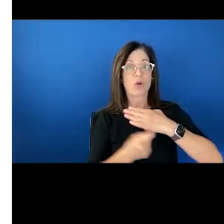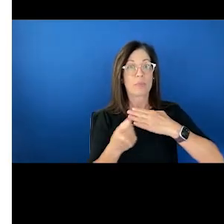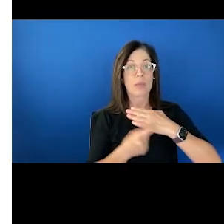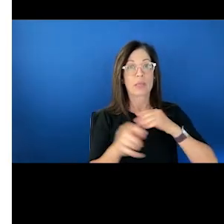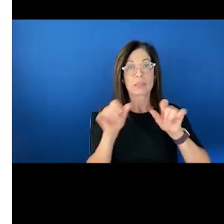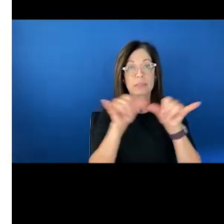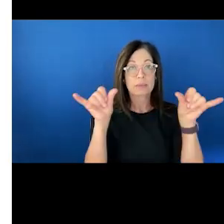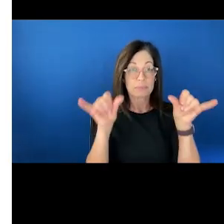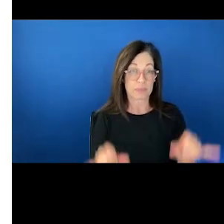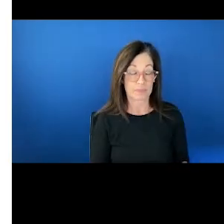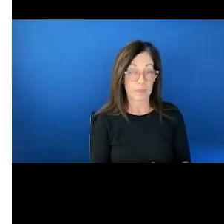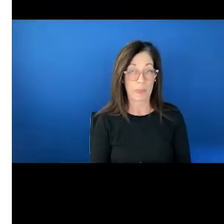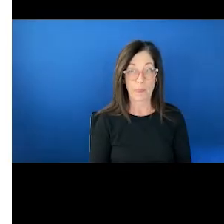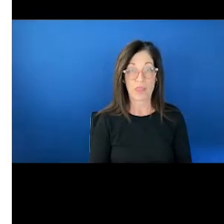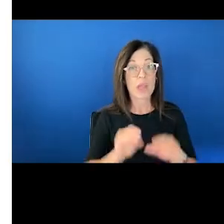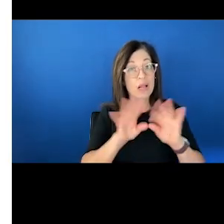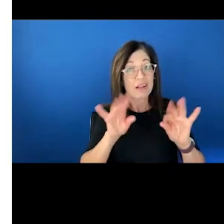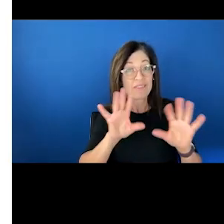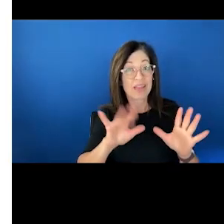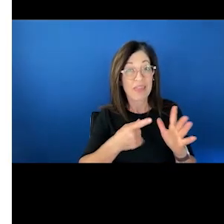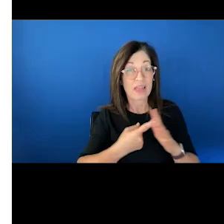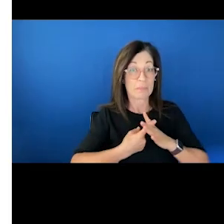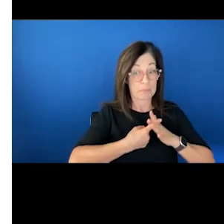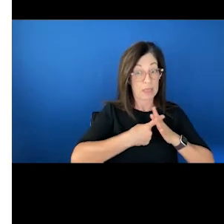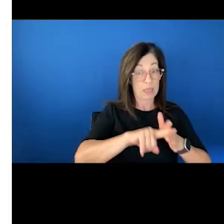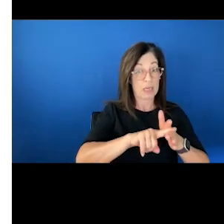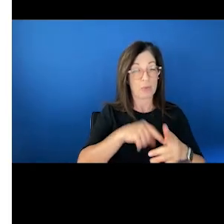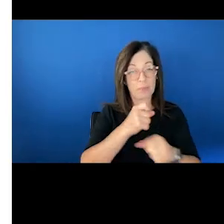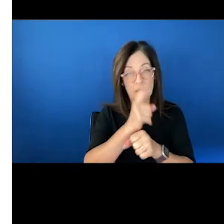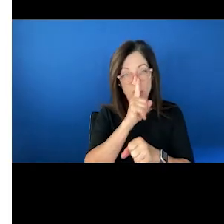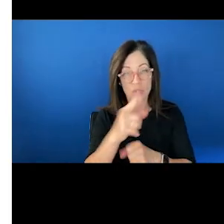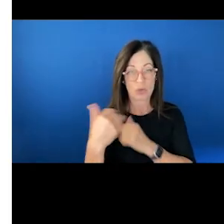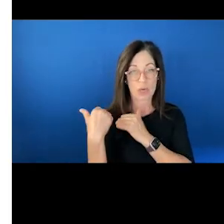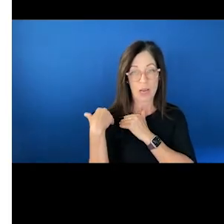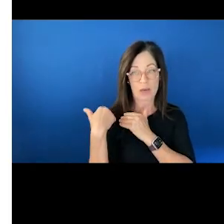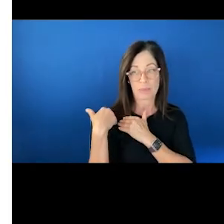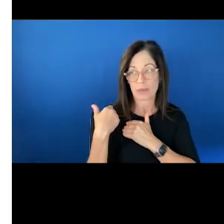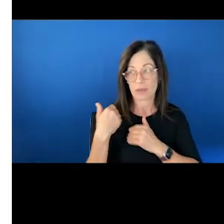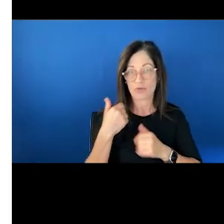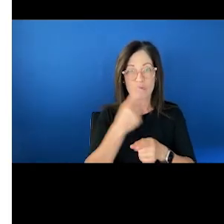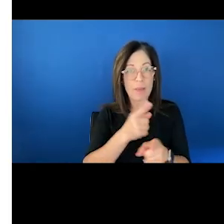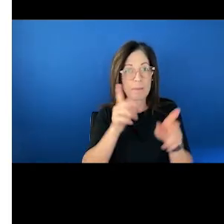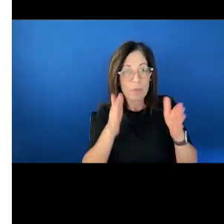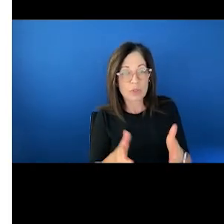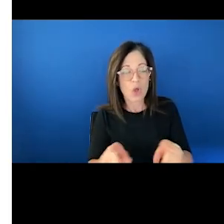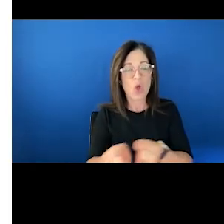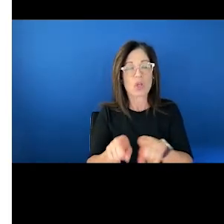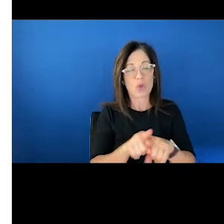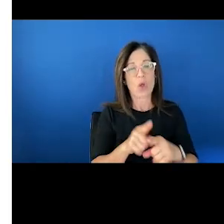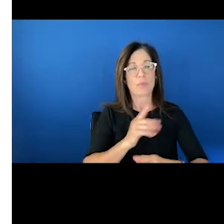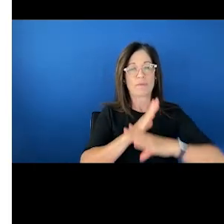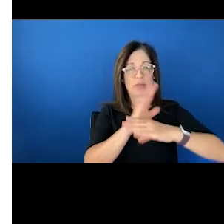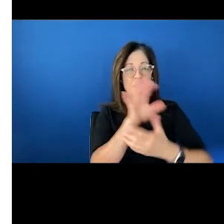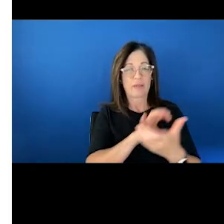systems. Clarifying this upfront ensures accountability and prevents confusion